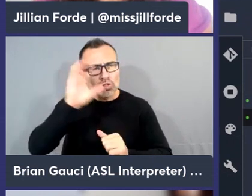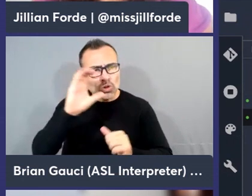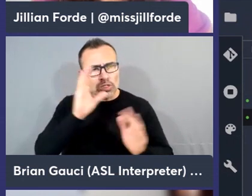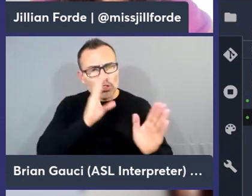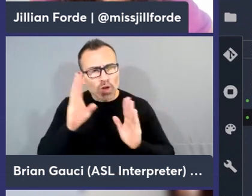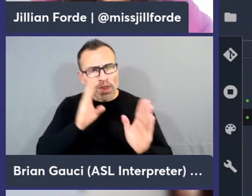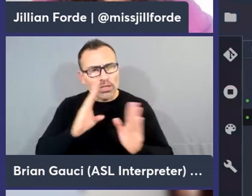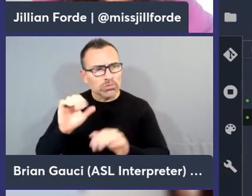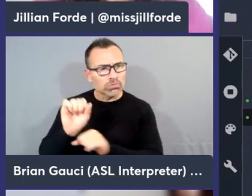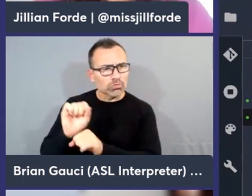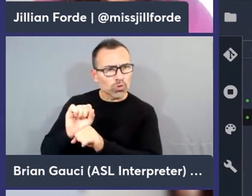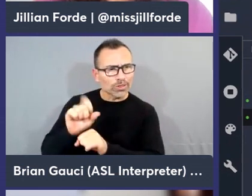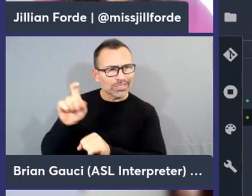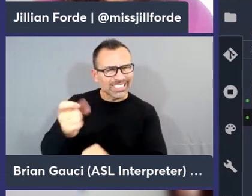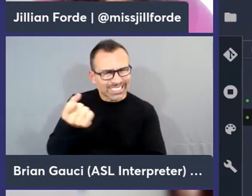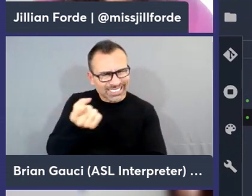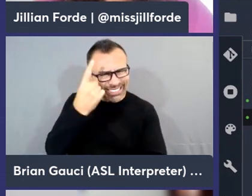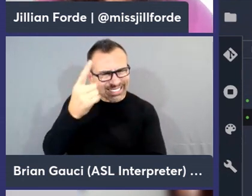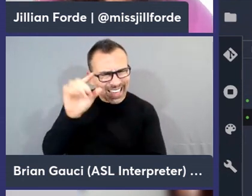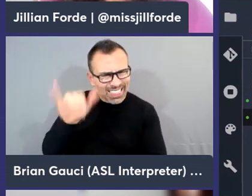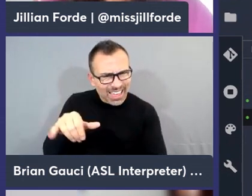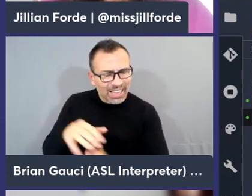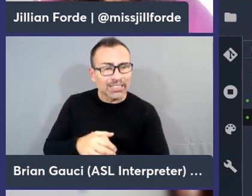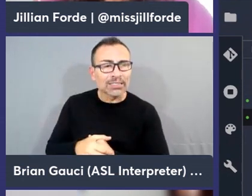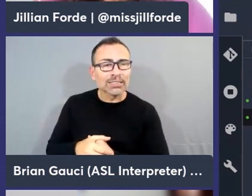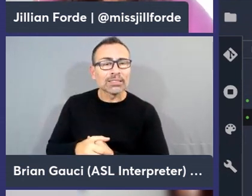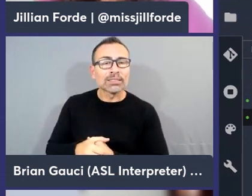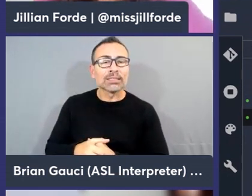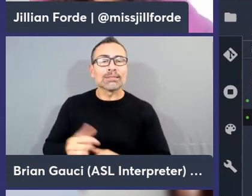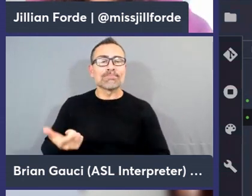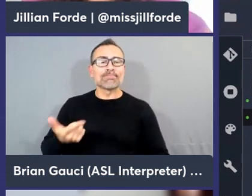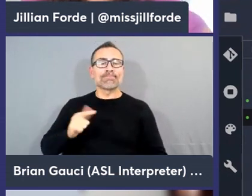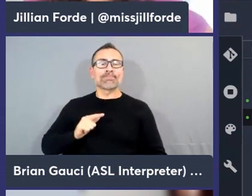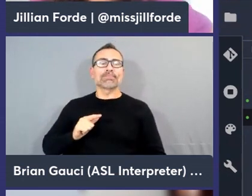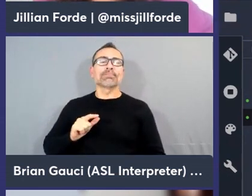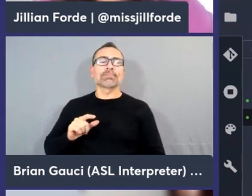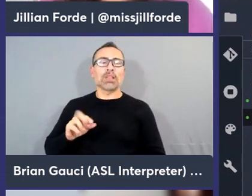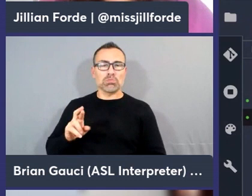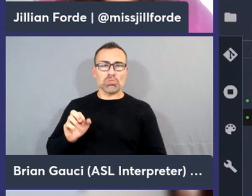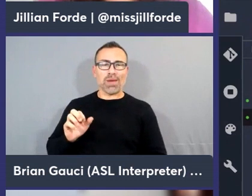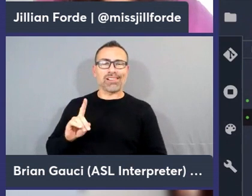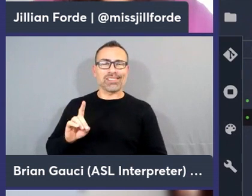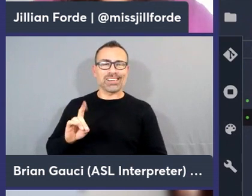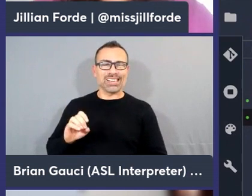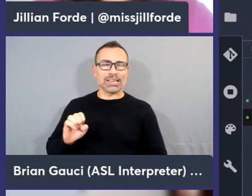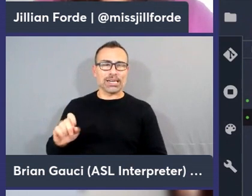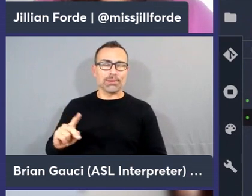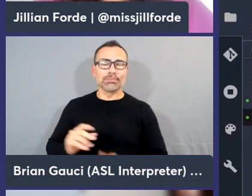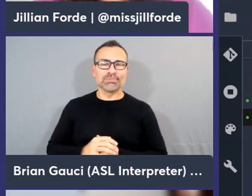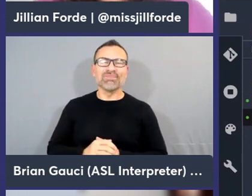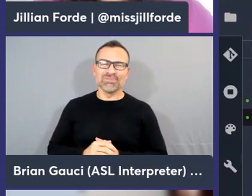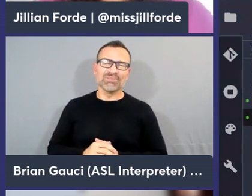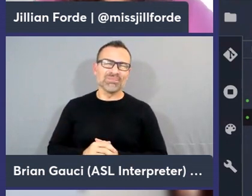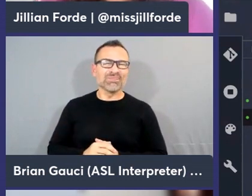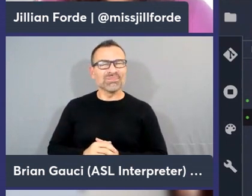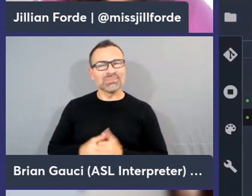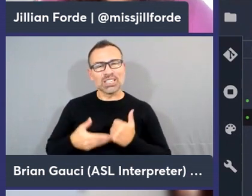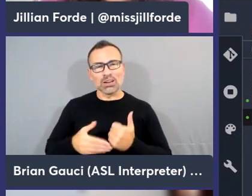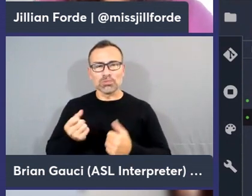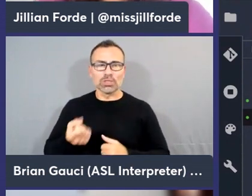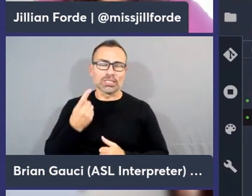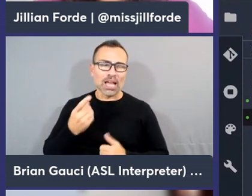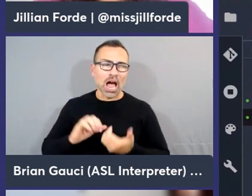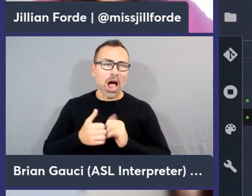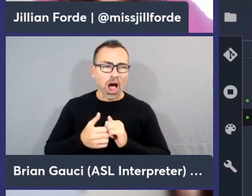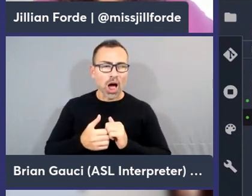works? Yeah, it helps to understand how the search strategies work. So if they're using